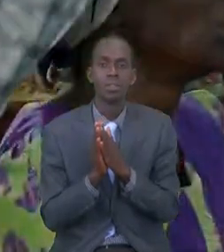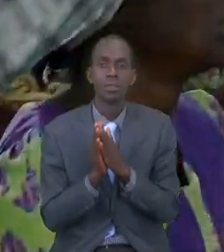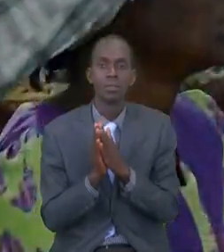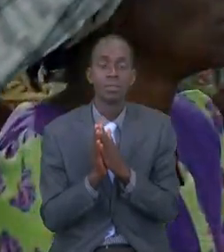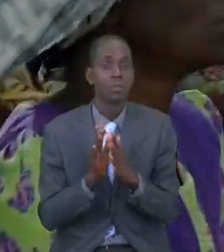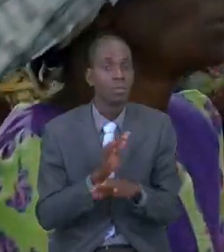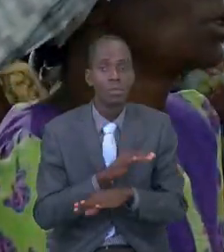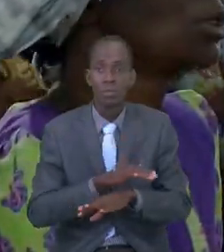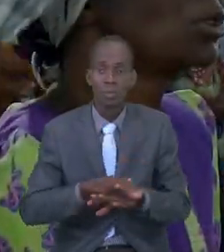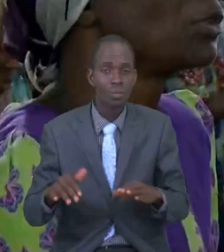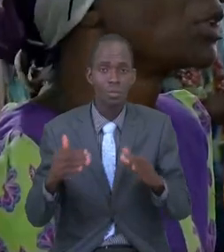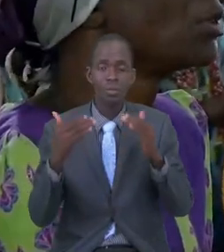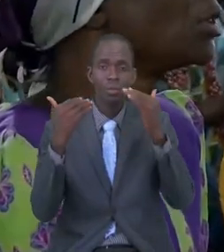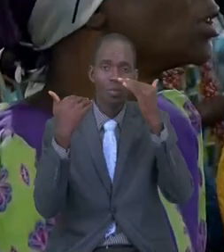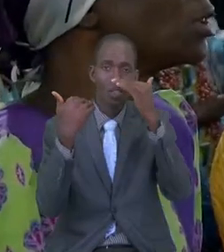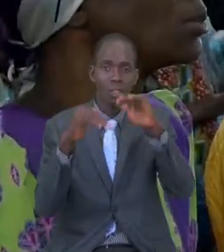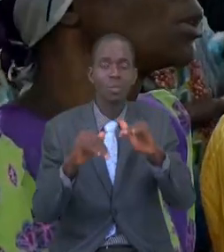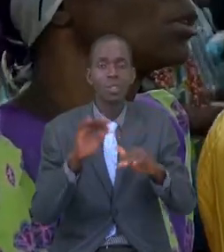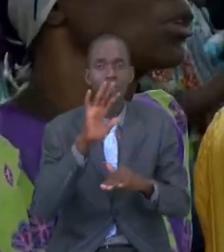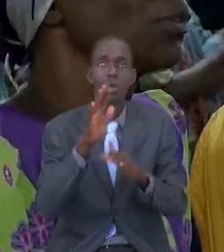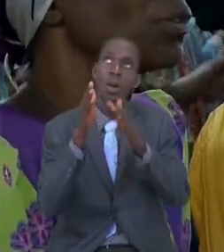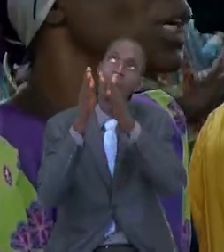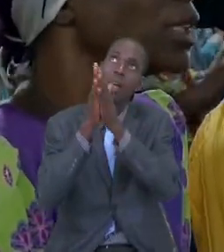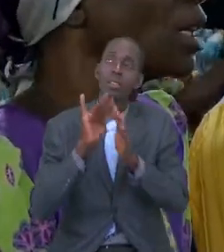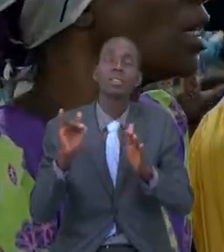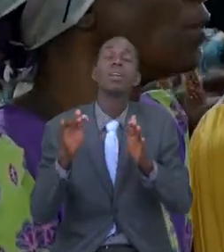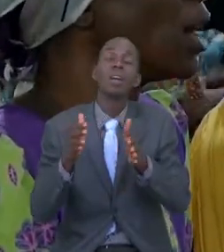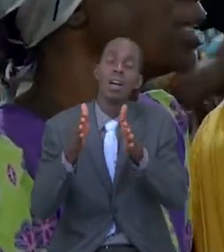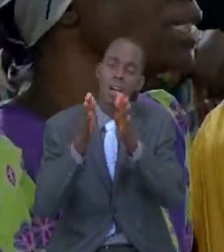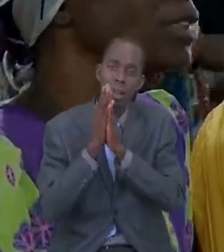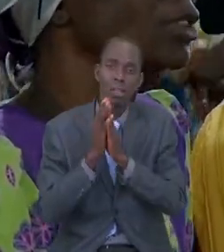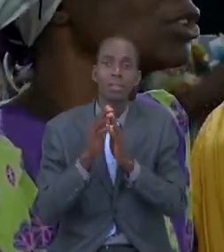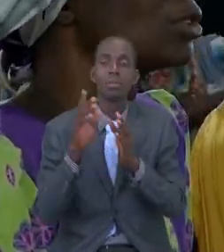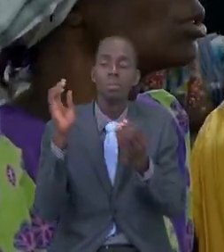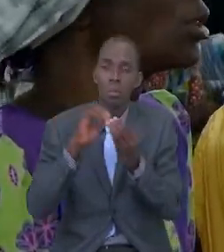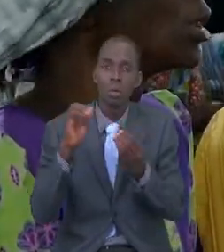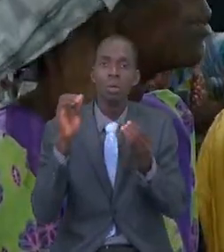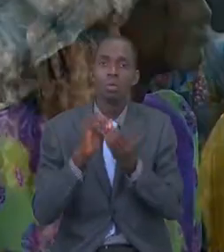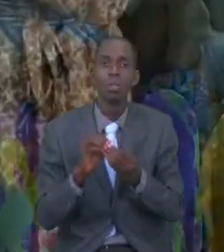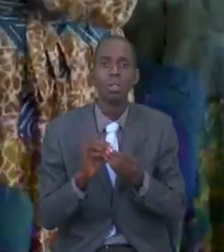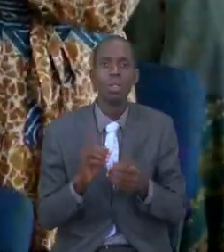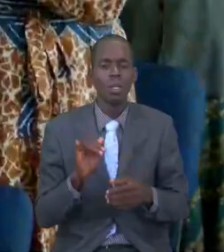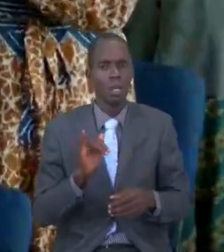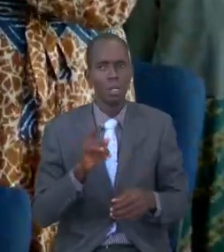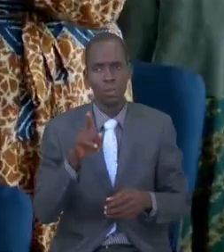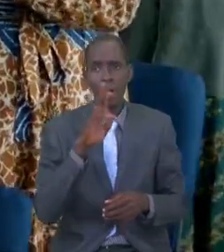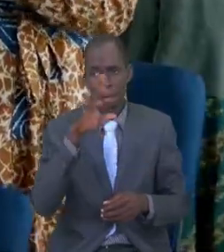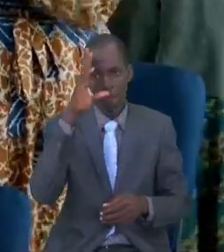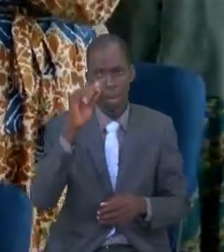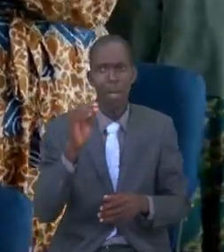Don't limit your asking. Ask. I'm a man.